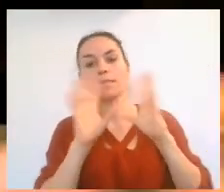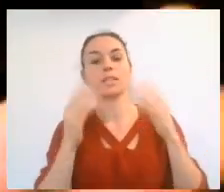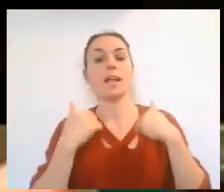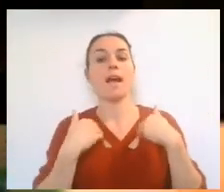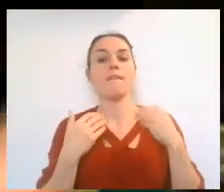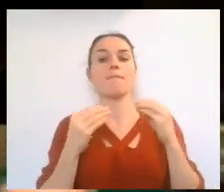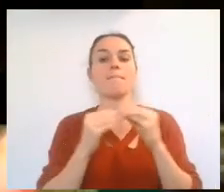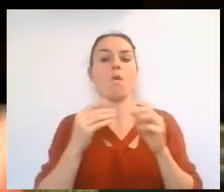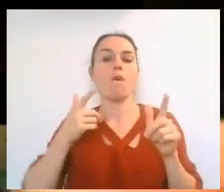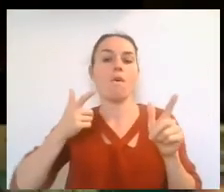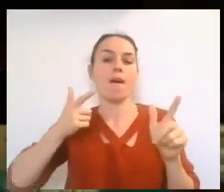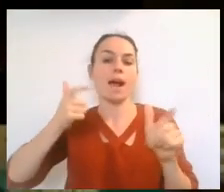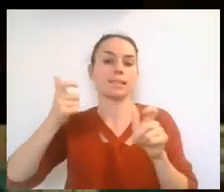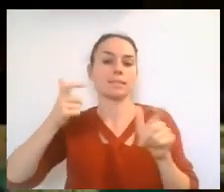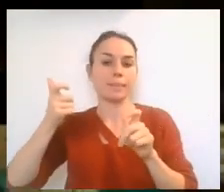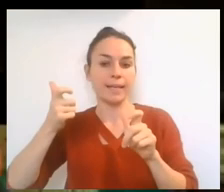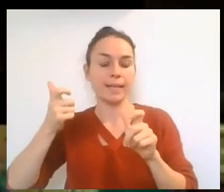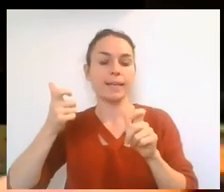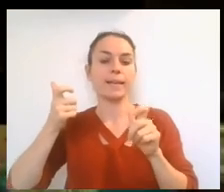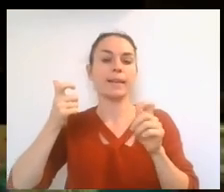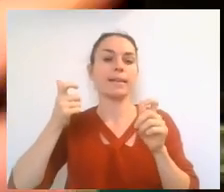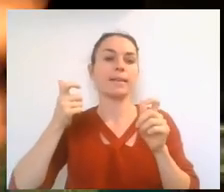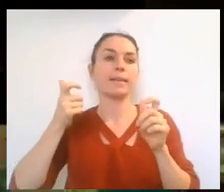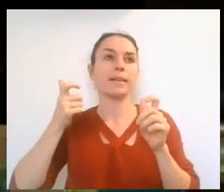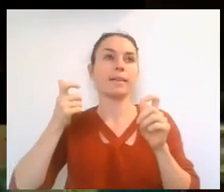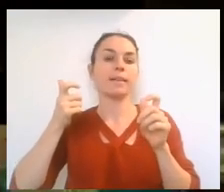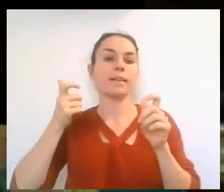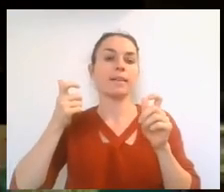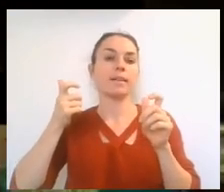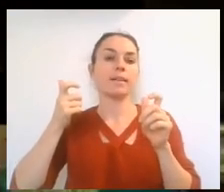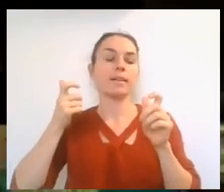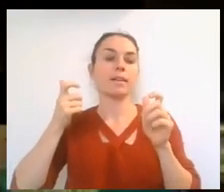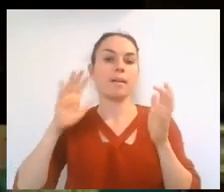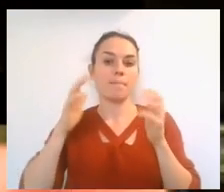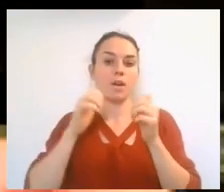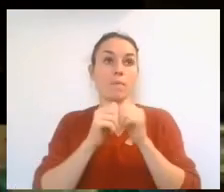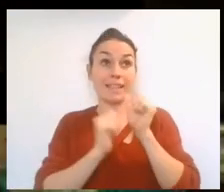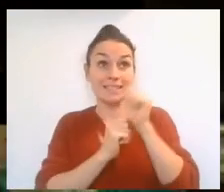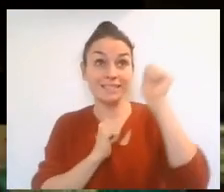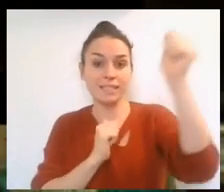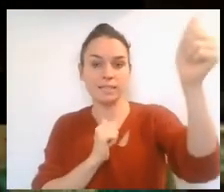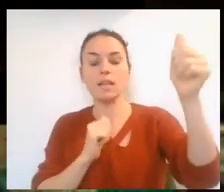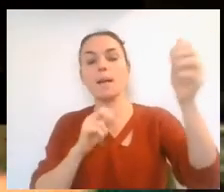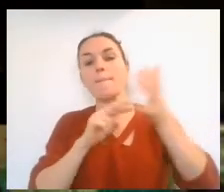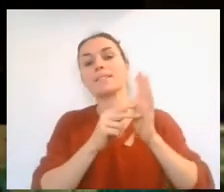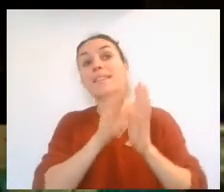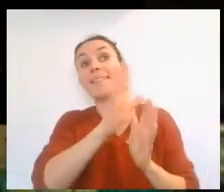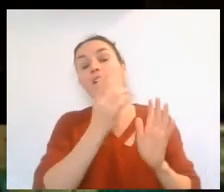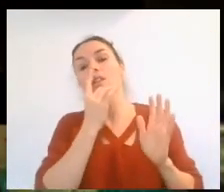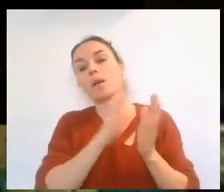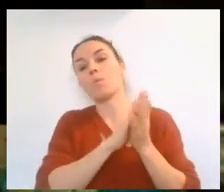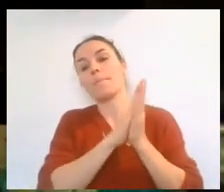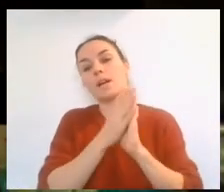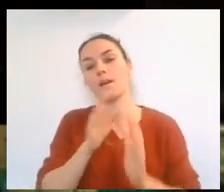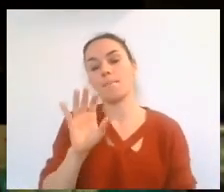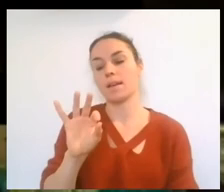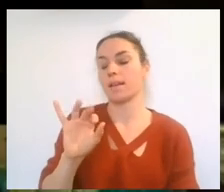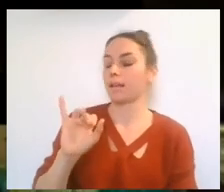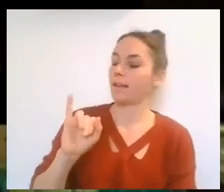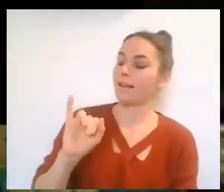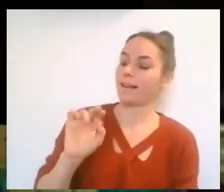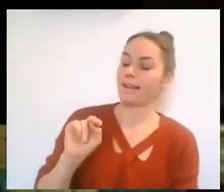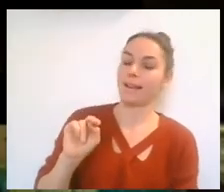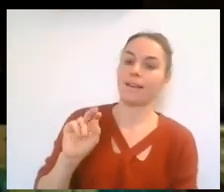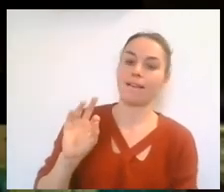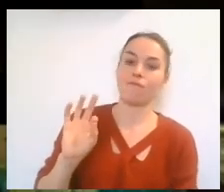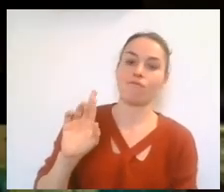the distant galaxies, their light is shifted into the red, into the infrared. And so in order to